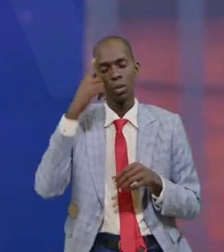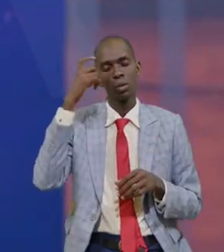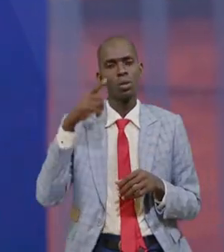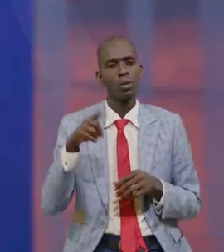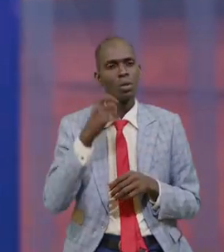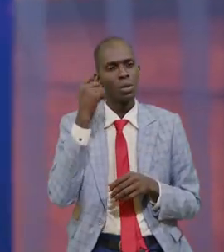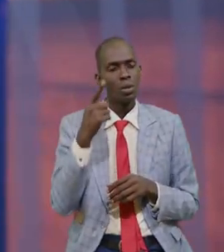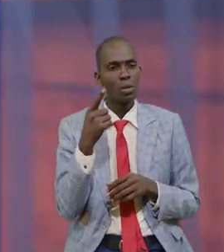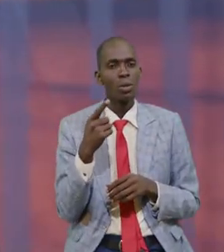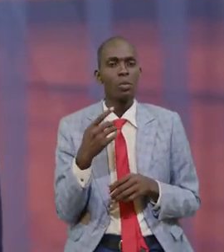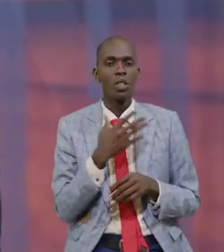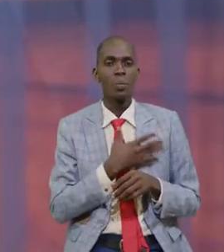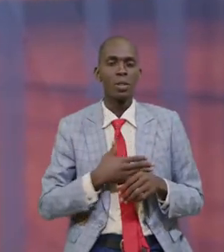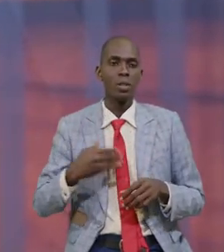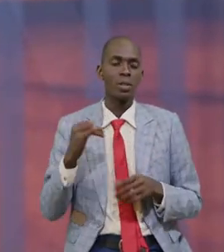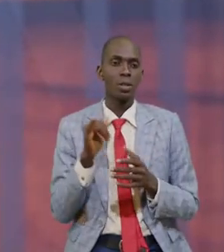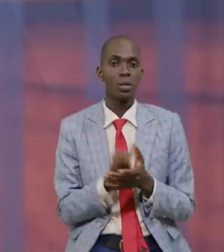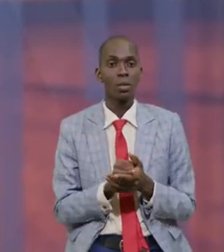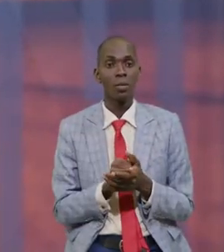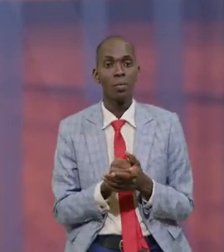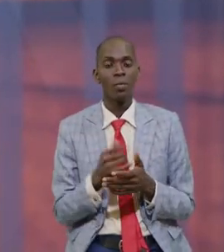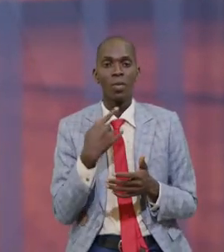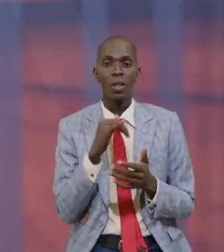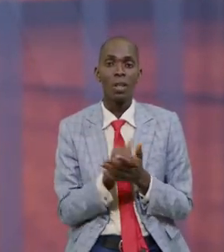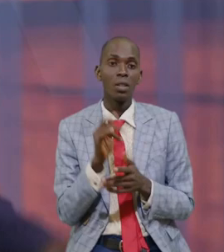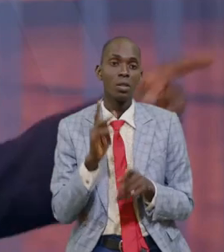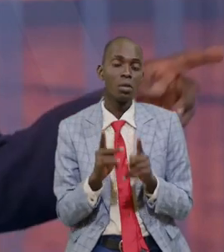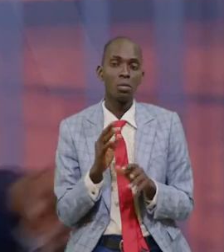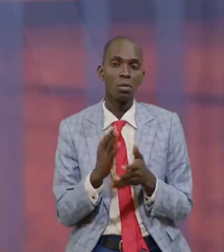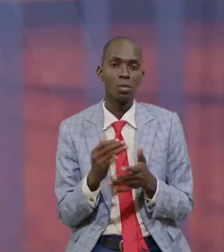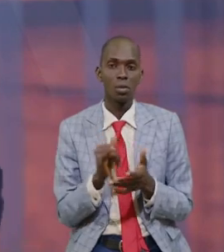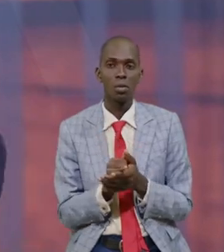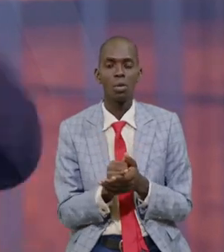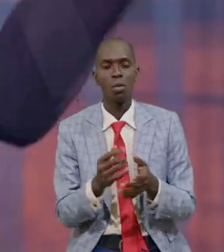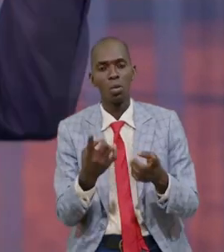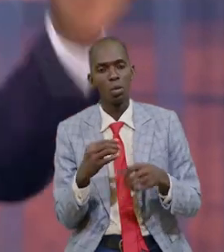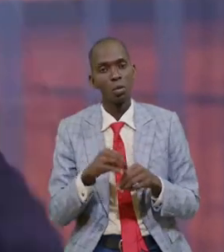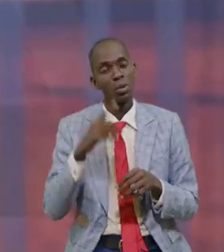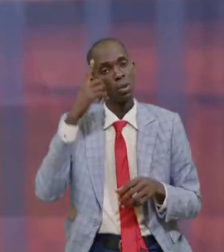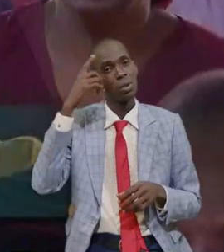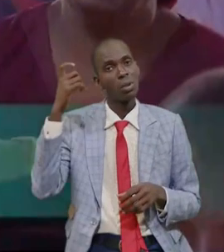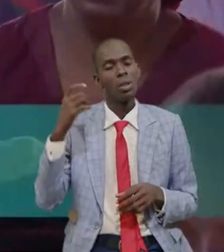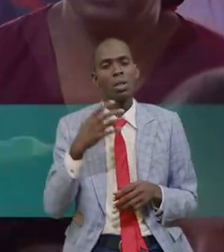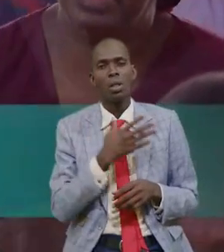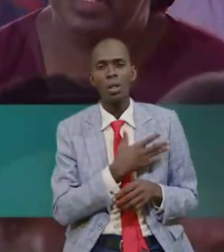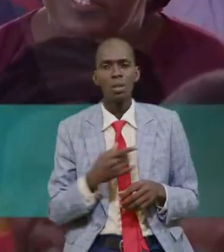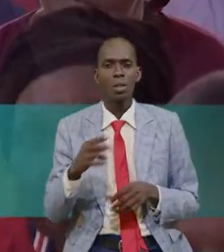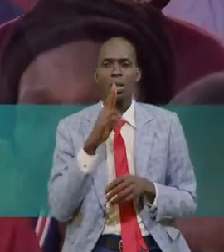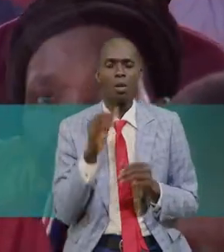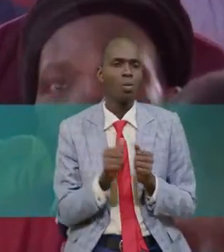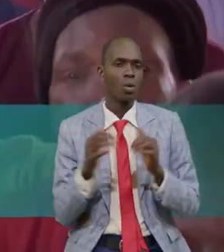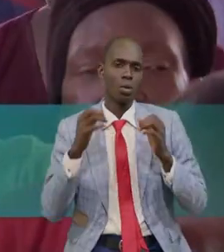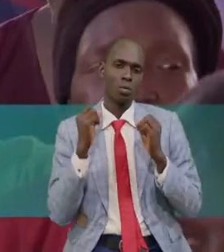somebody is bold, let him come during the day. Those who come in the dream, they are cowards.